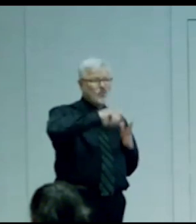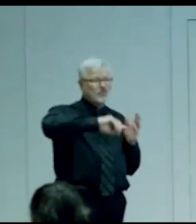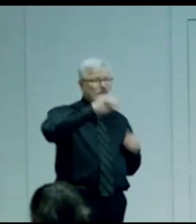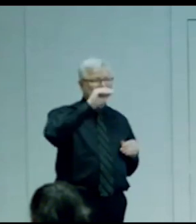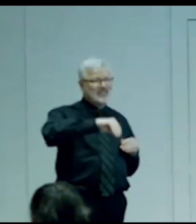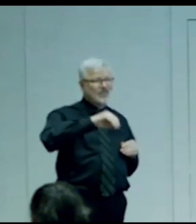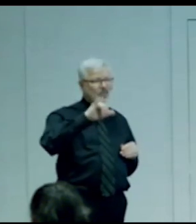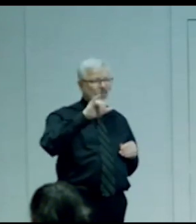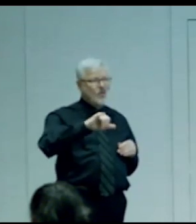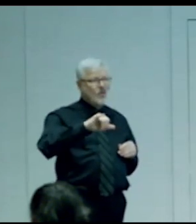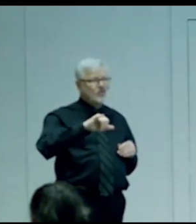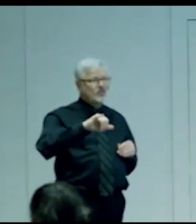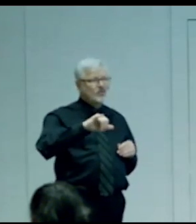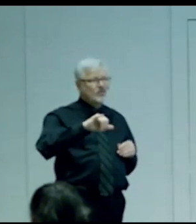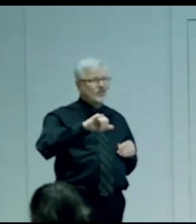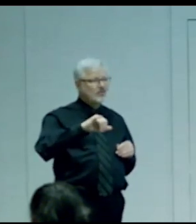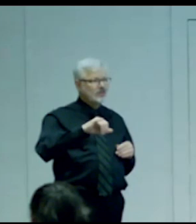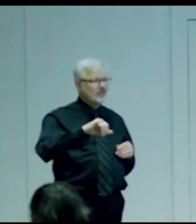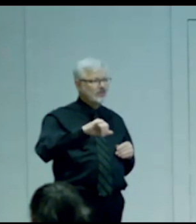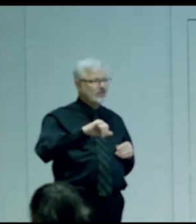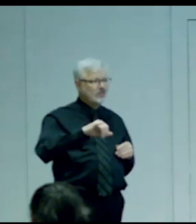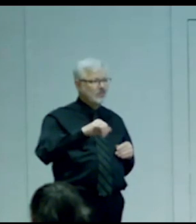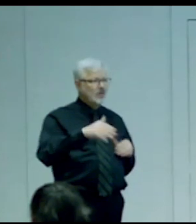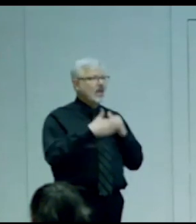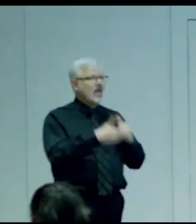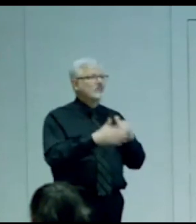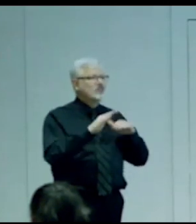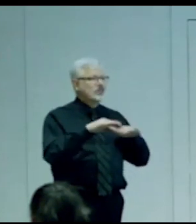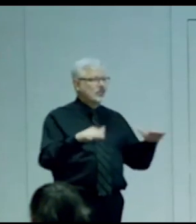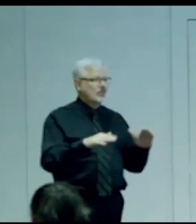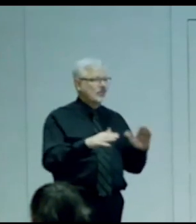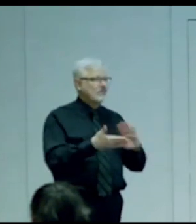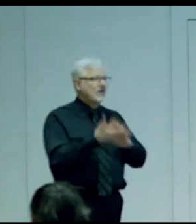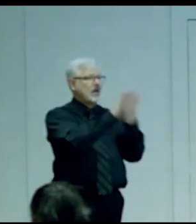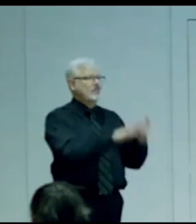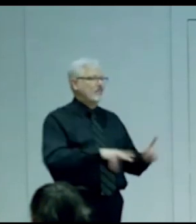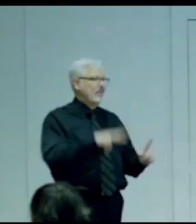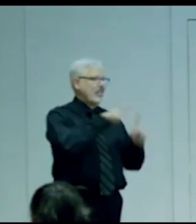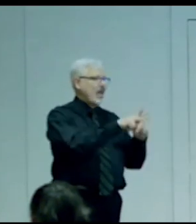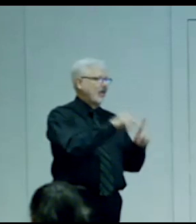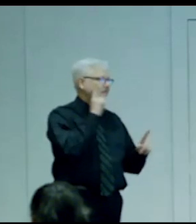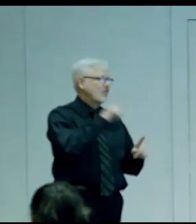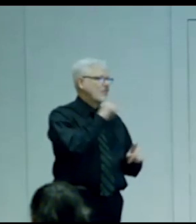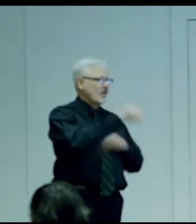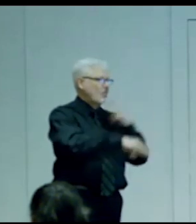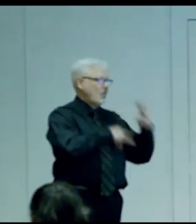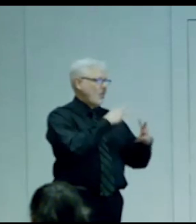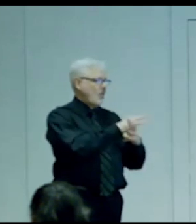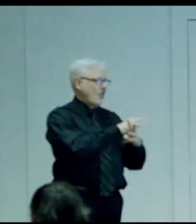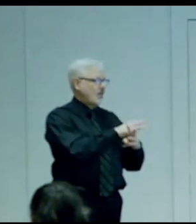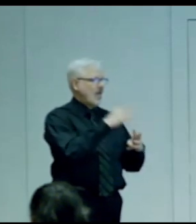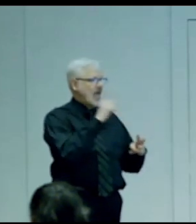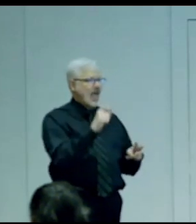of those would be taking children into applying it to real world applications where they have to